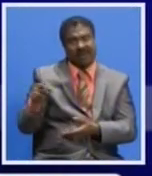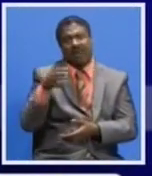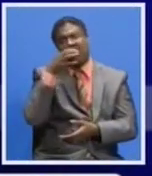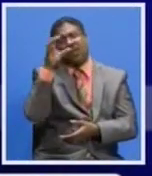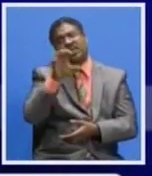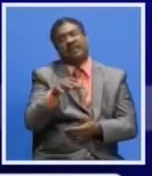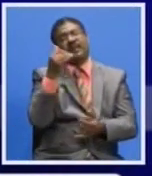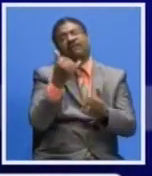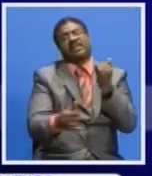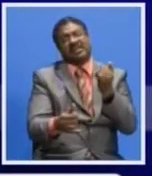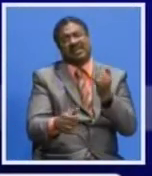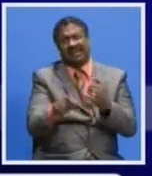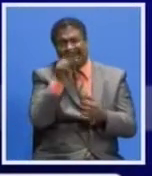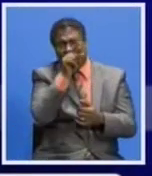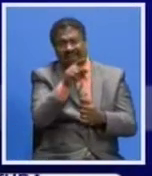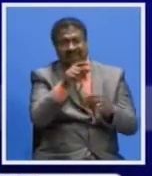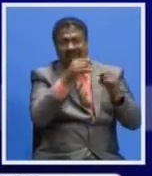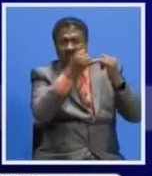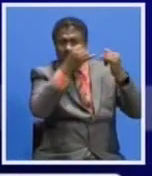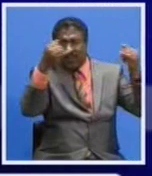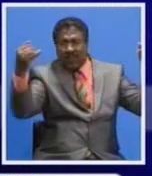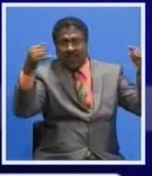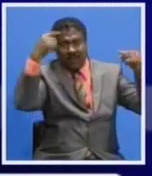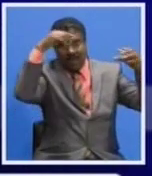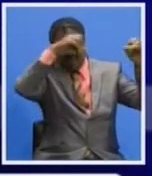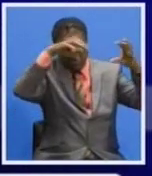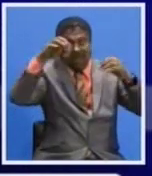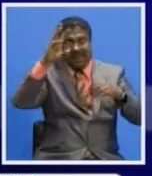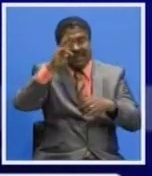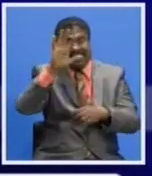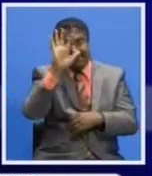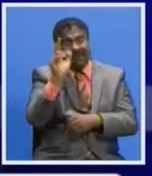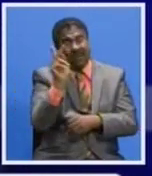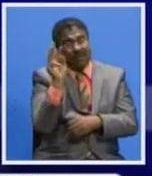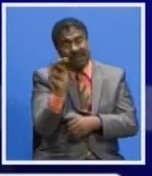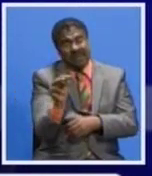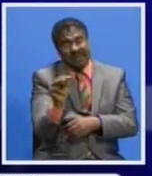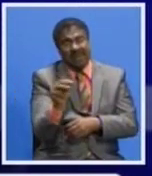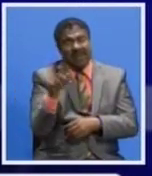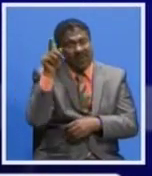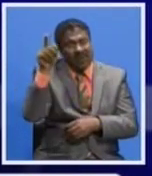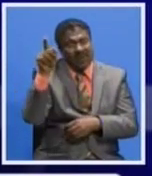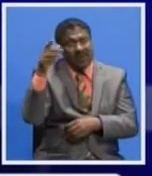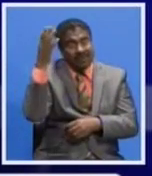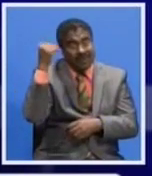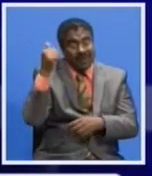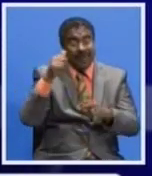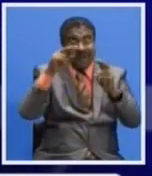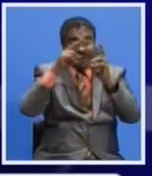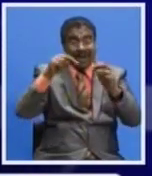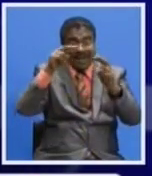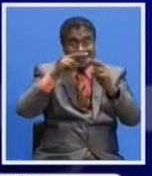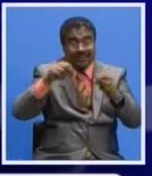of vandalism on the 63-kilometer Dundumwezi power line being installed by the Rural Electrification Authority,